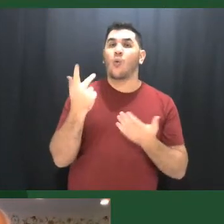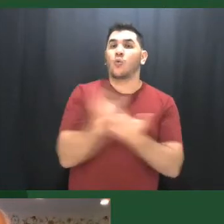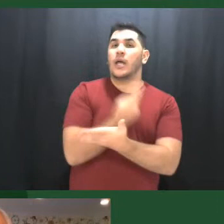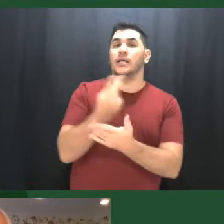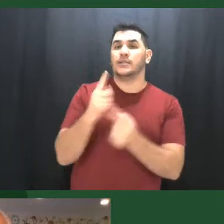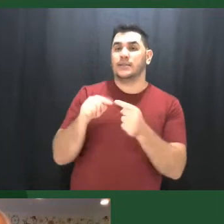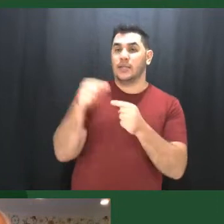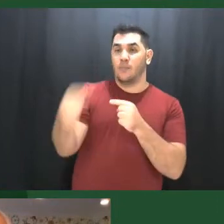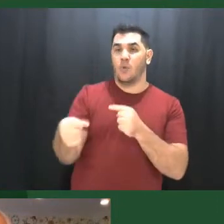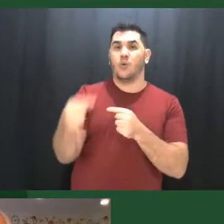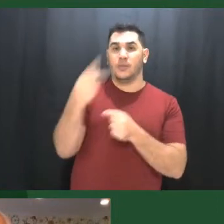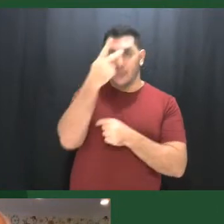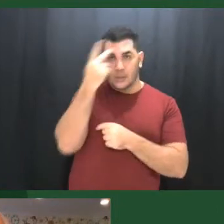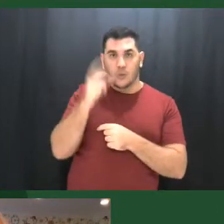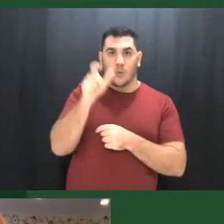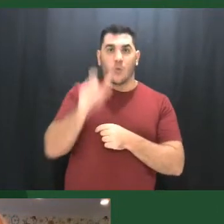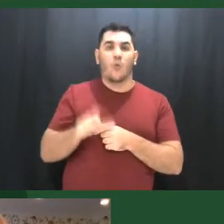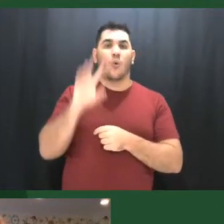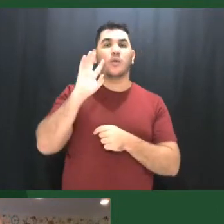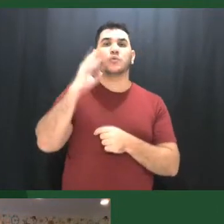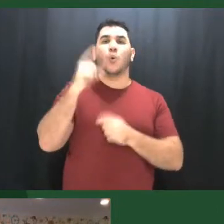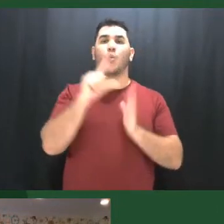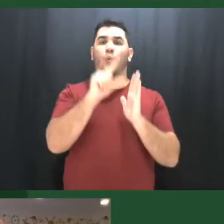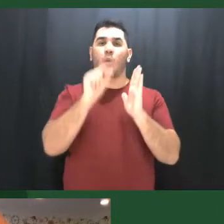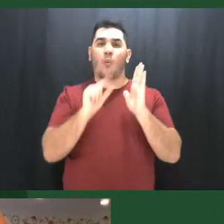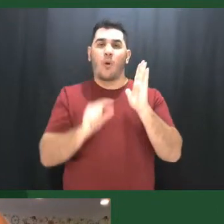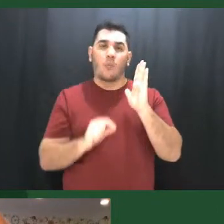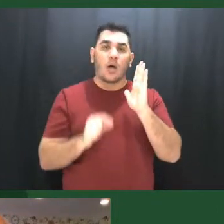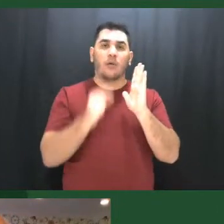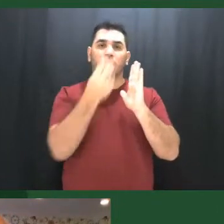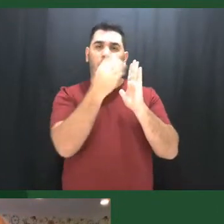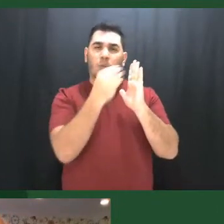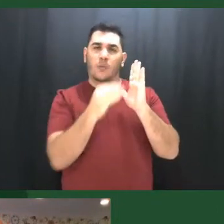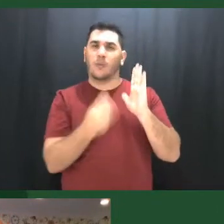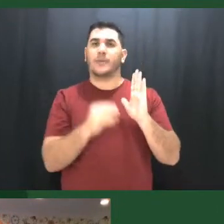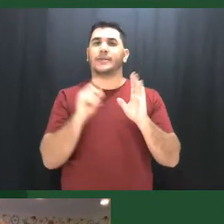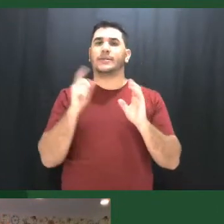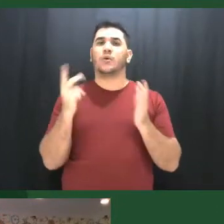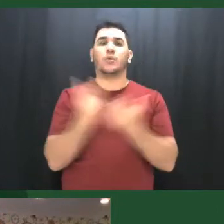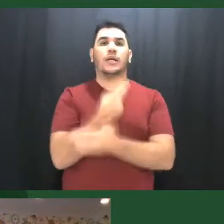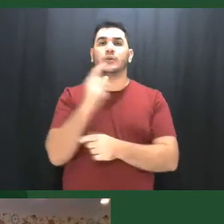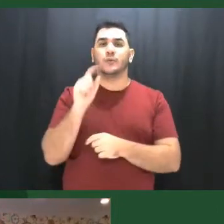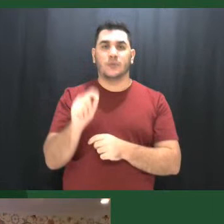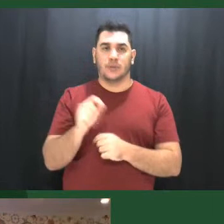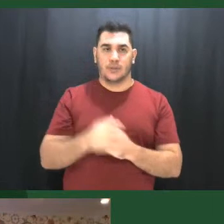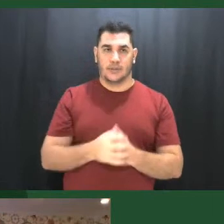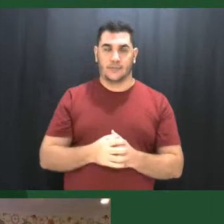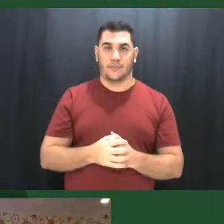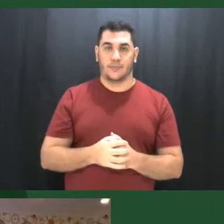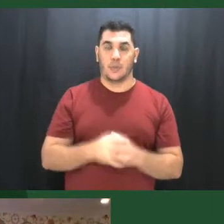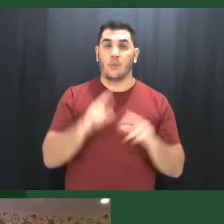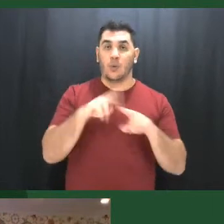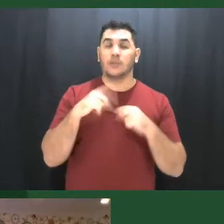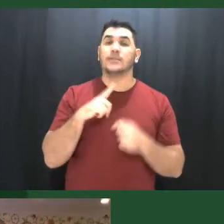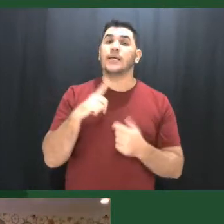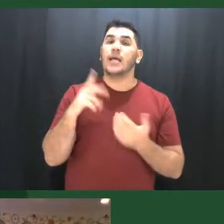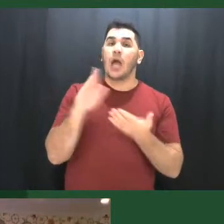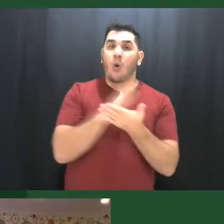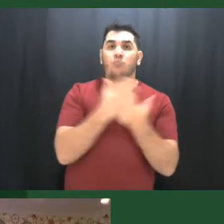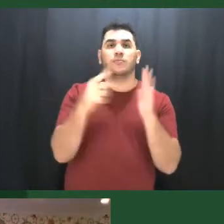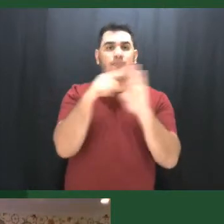talk about better informed decision. Our studies and others have shown that when the users can